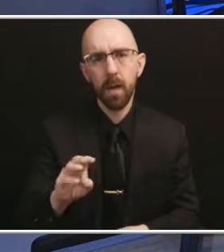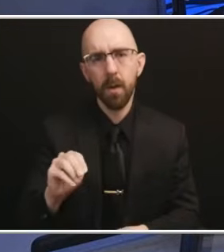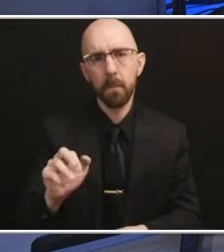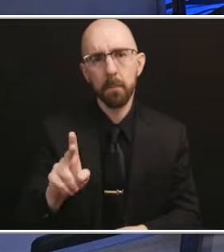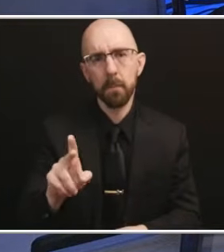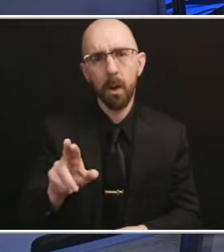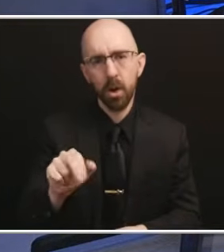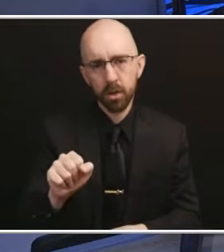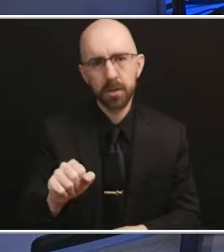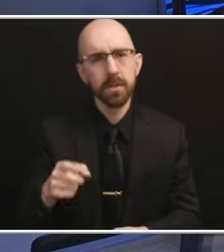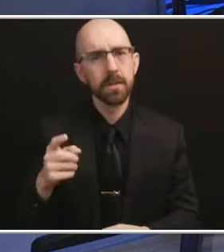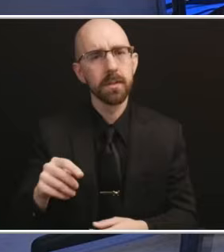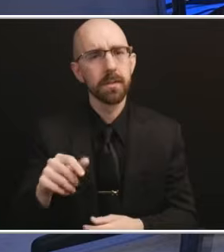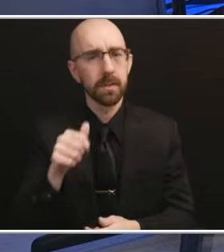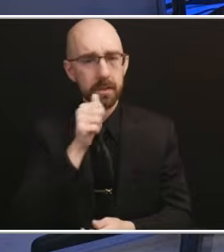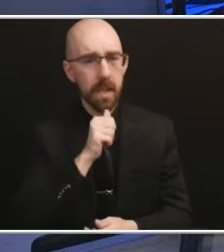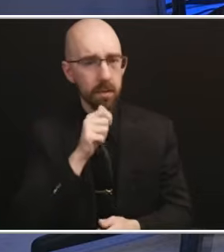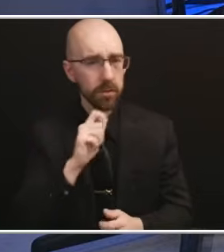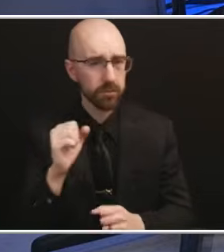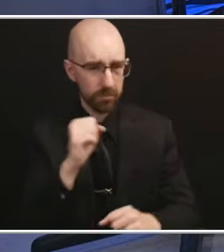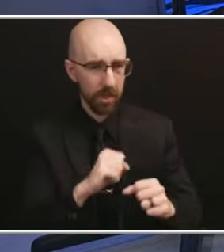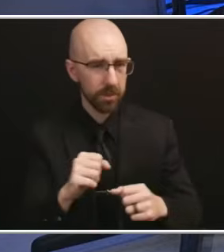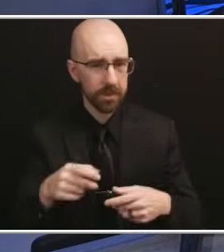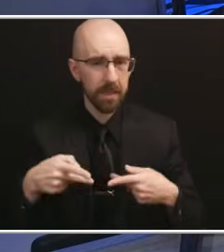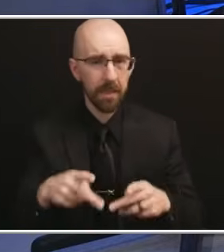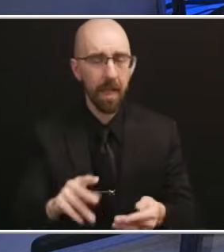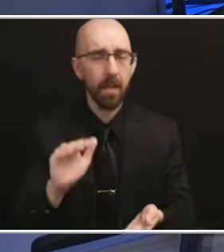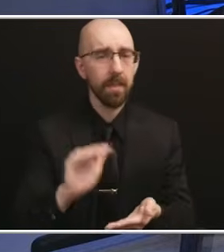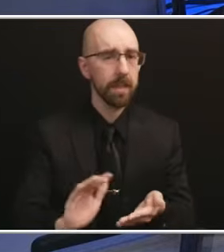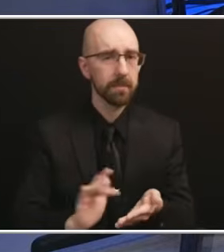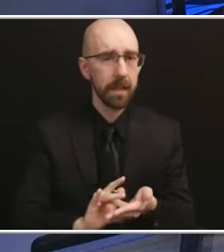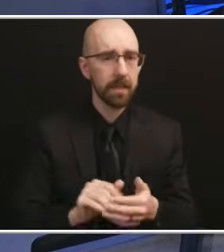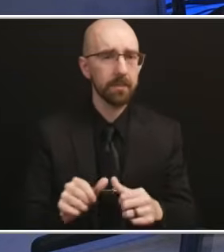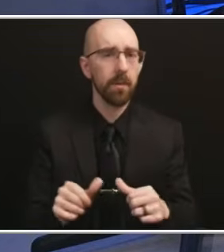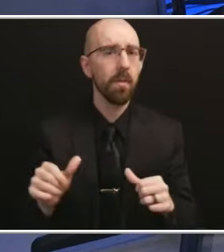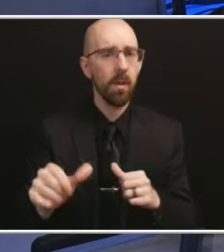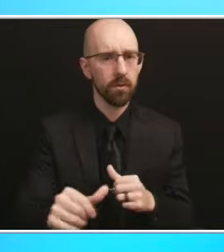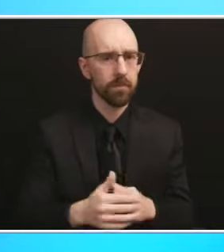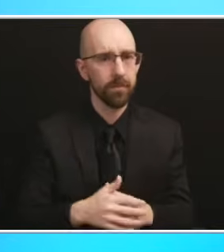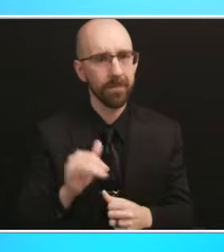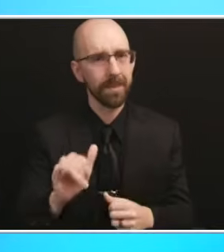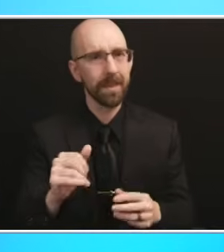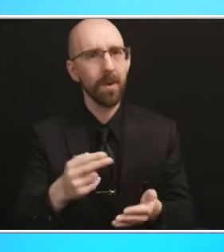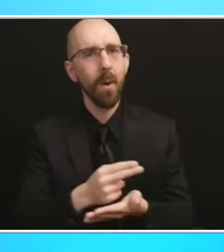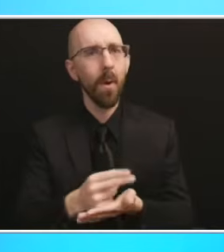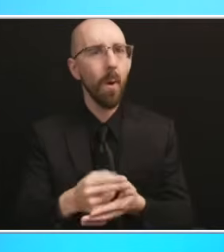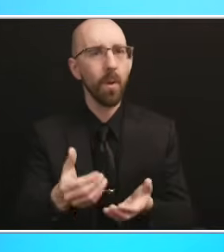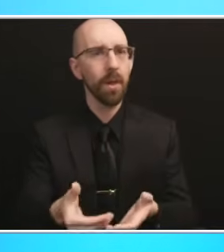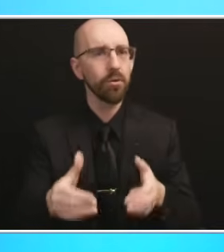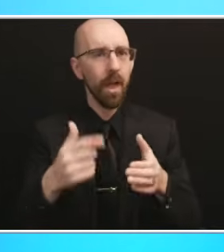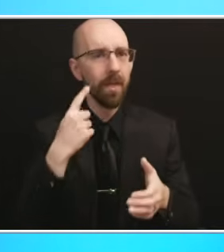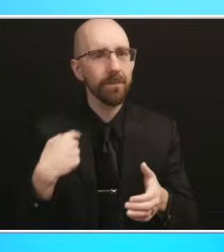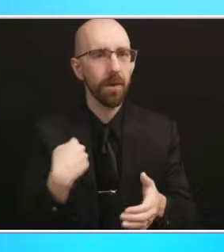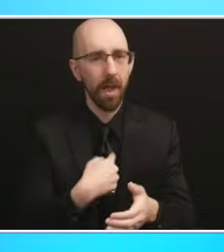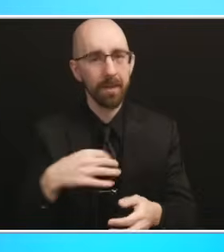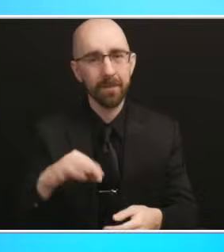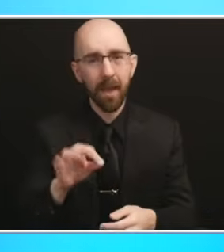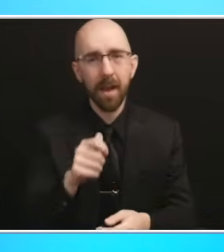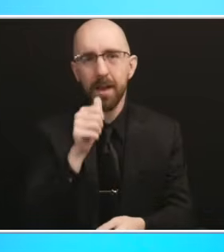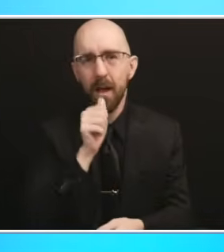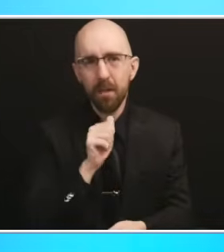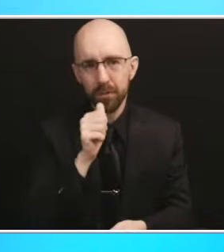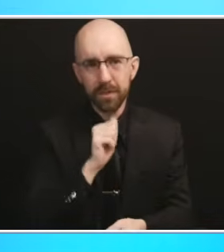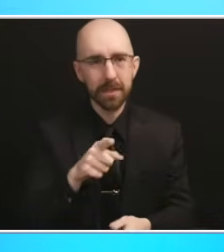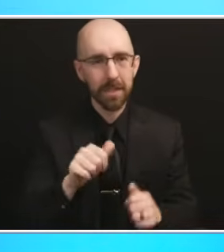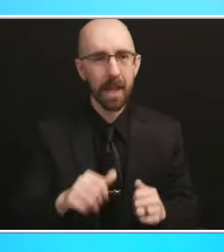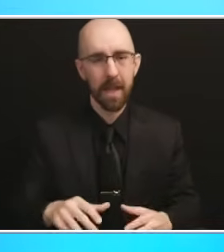that might allow patients to use less medication over the long term? And that's the holy grail for us in transplant, is to find tolerance, where someone can accept an organ